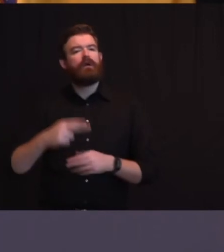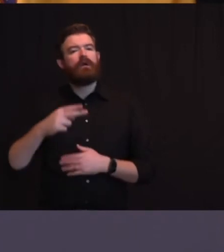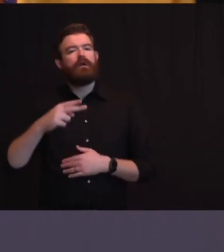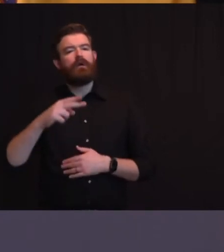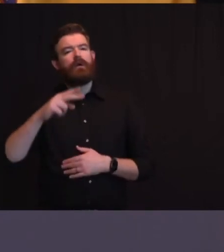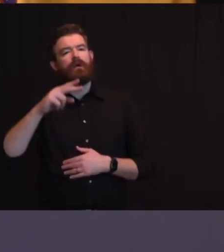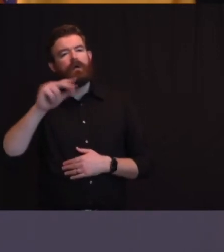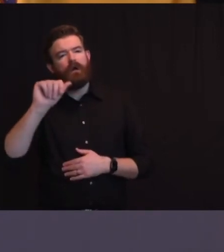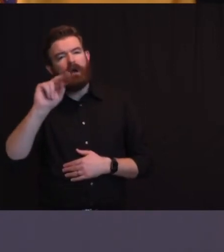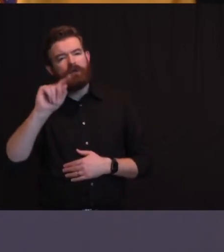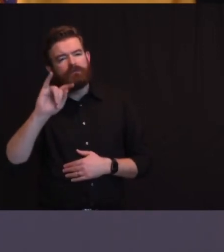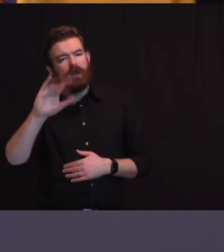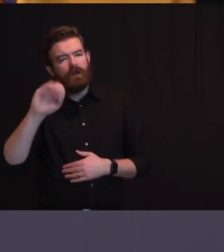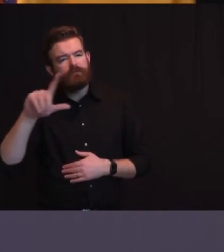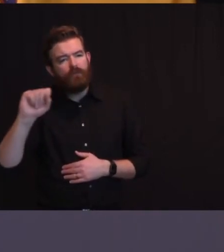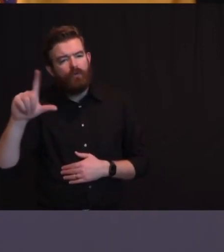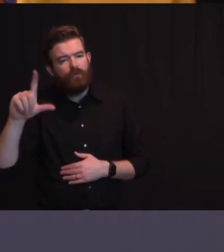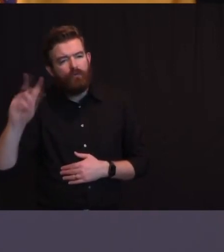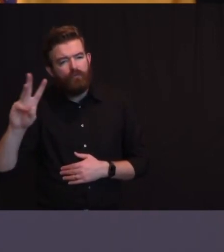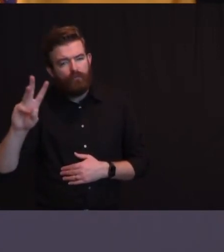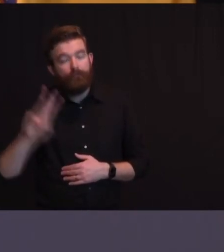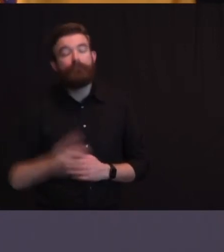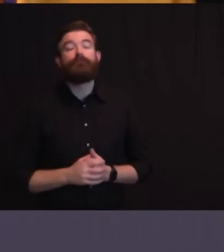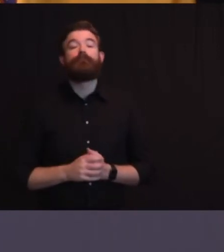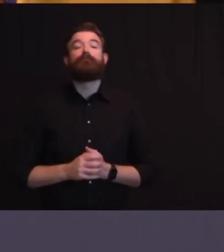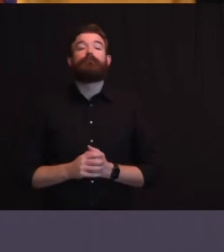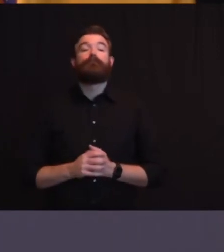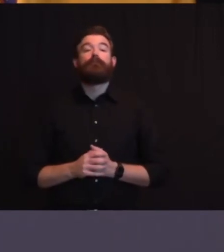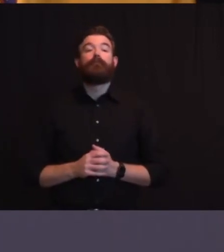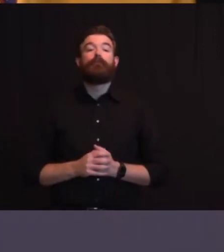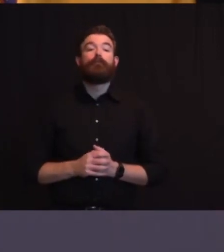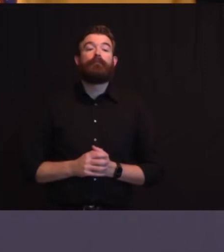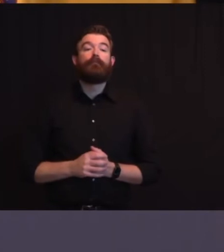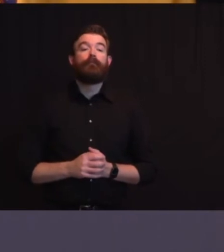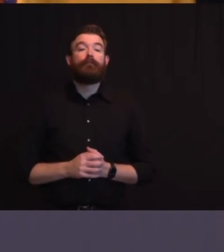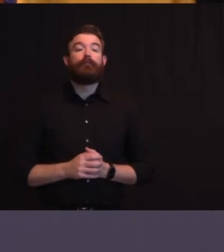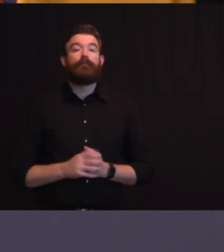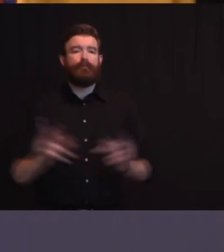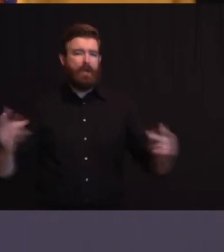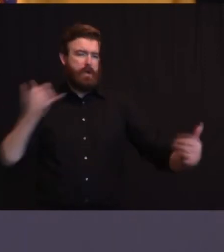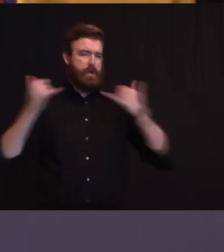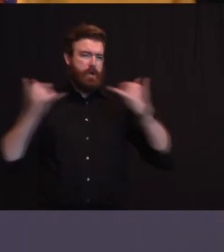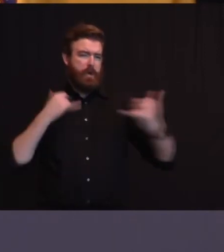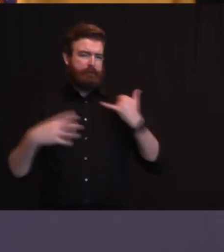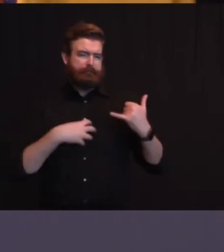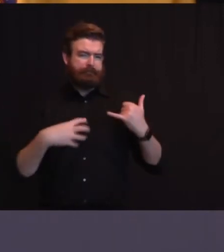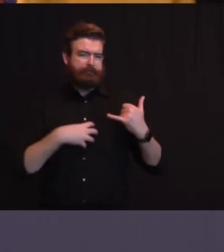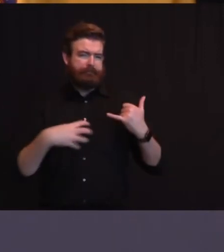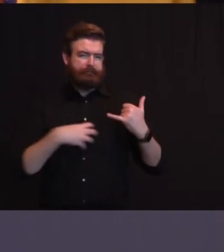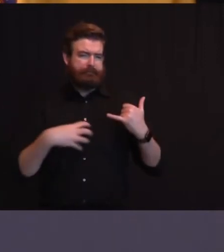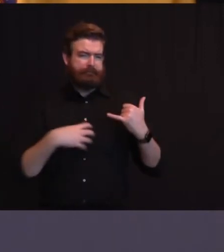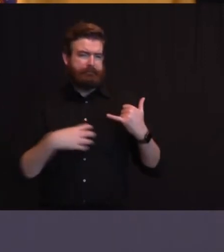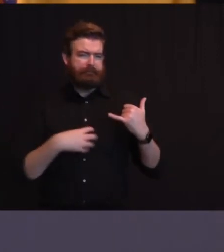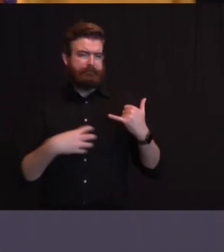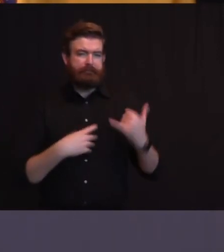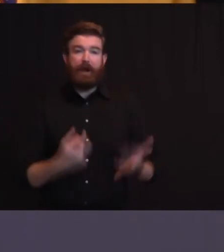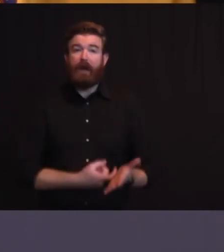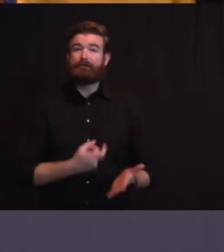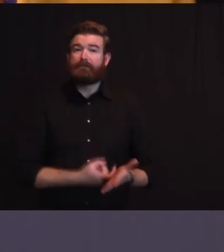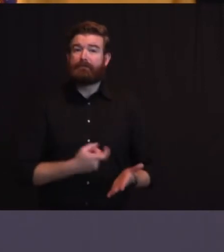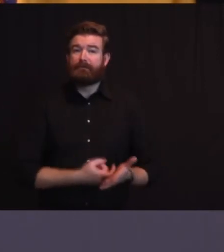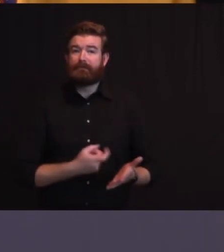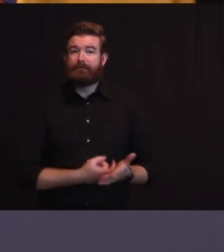Shut the school down. Don't shut hockey down. You can go to school online. We got our priorities straight there. Dustin, over to